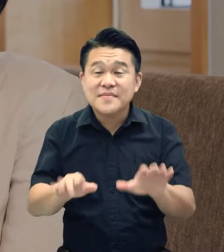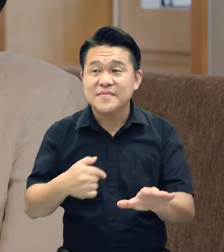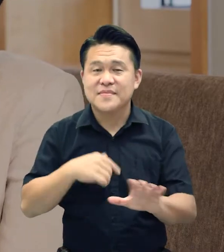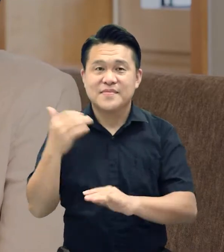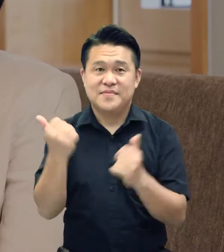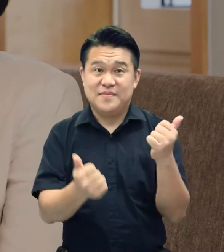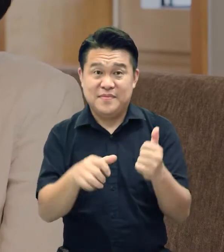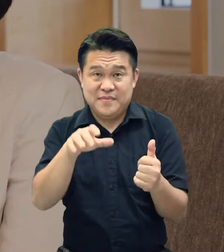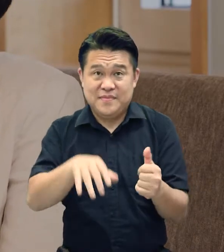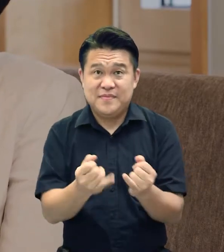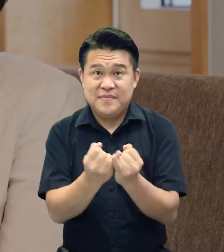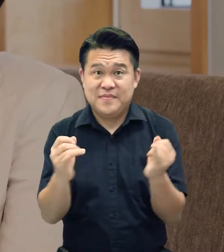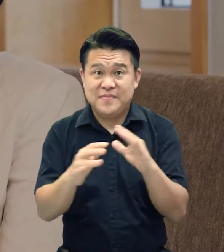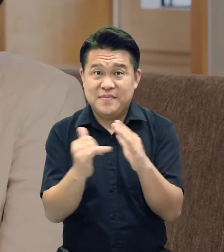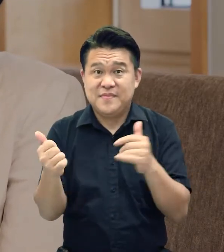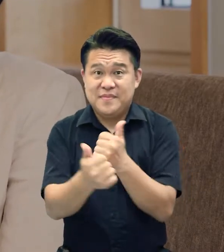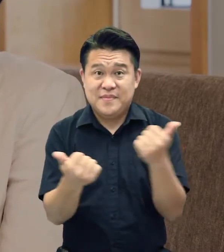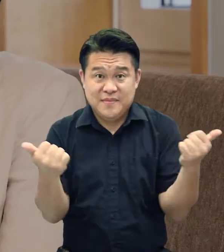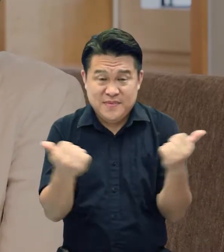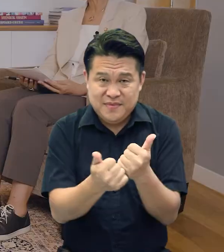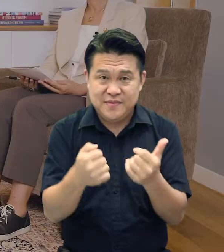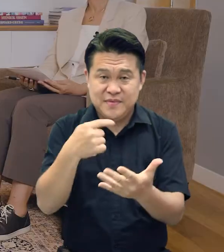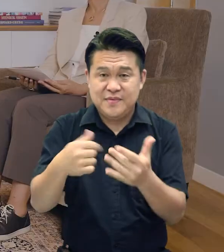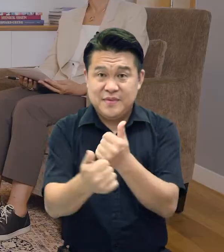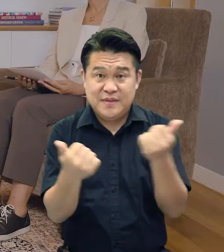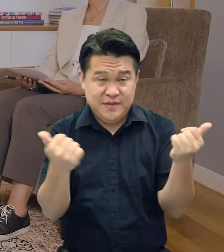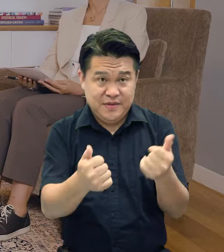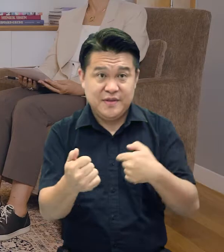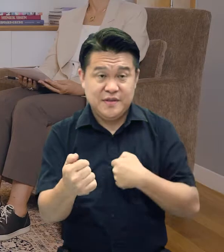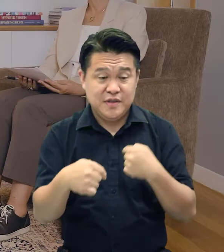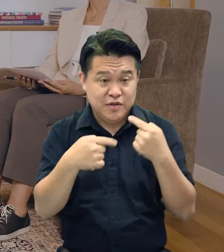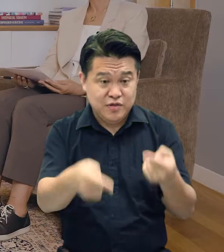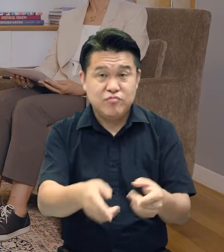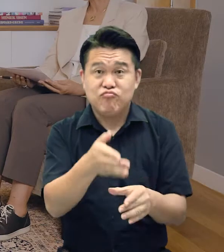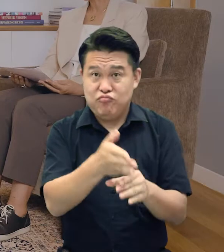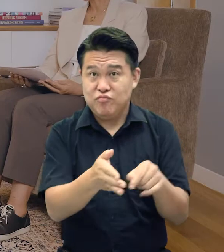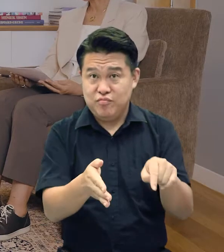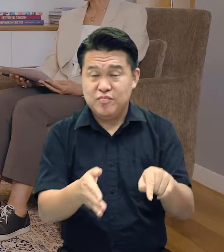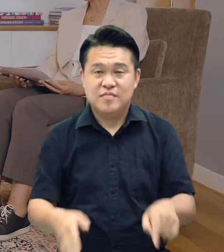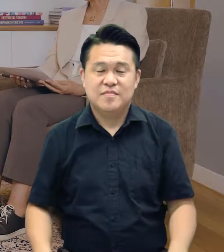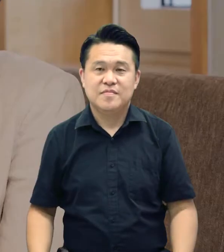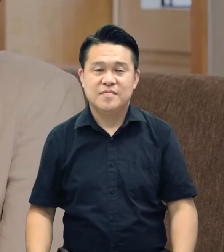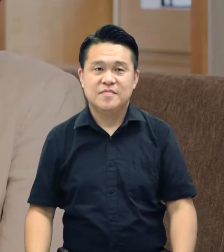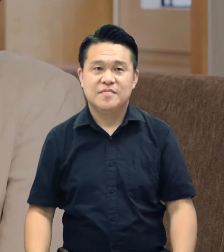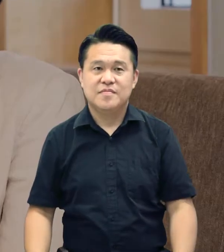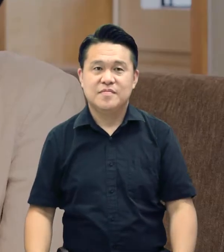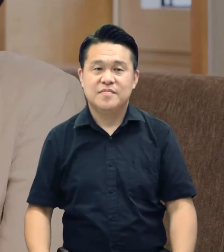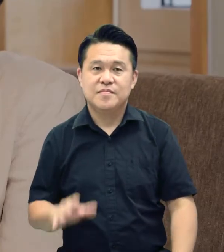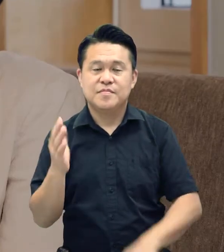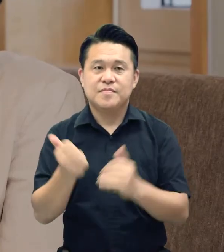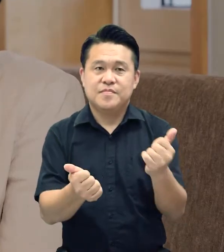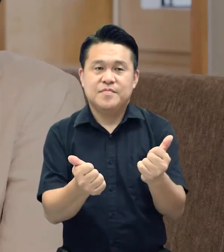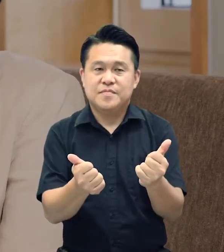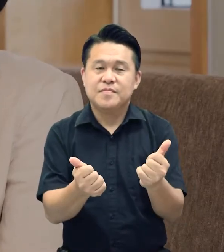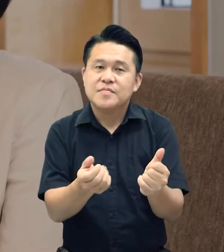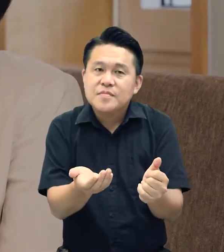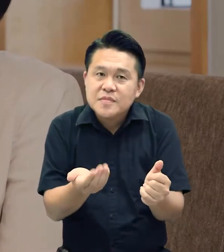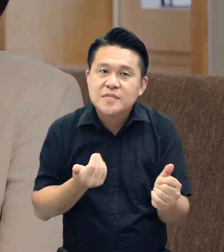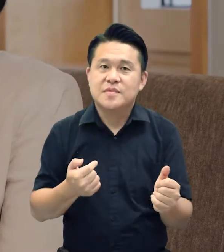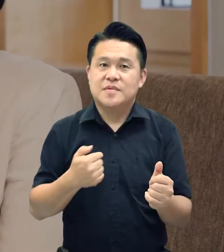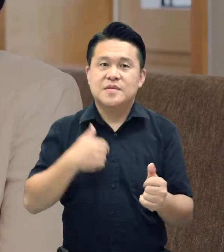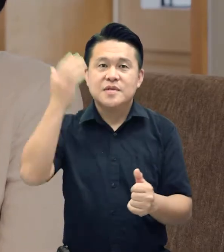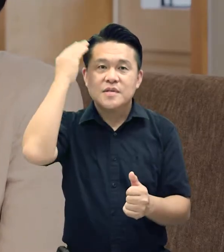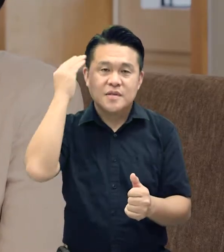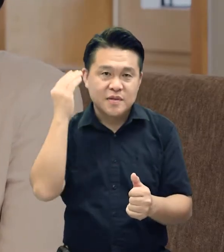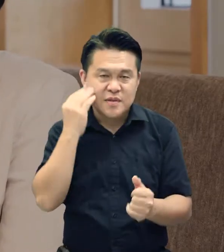committees are the Gender Equality and Family Committee and the Education Committee. Before becoming a lawmaker,